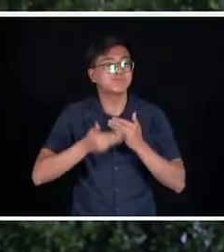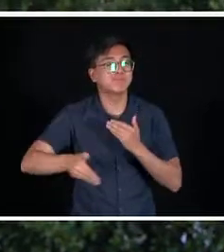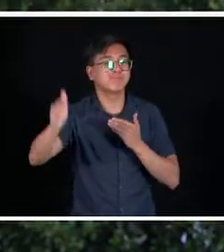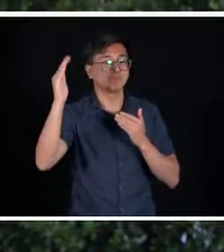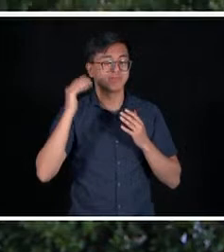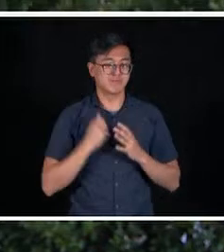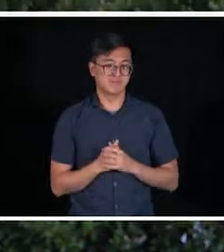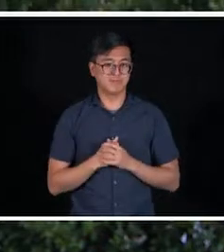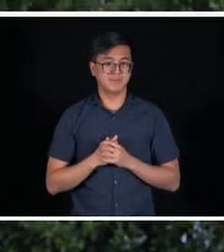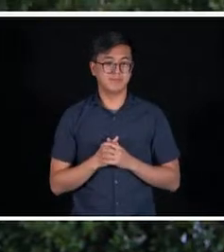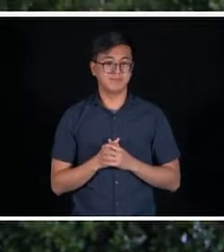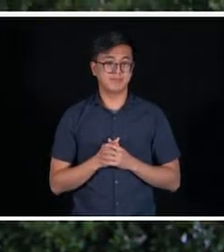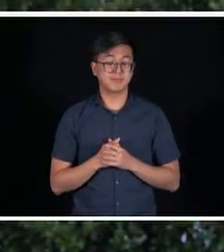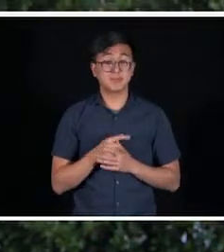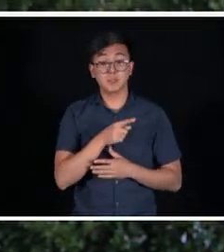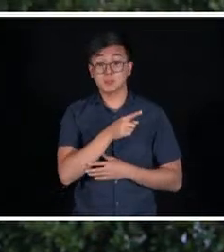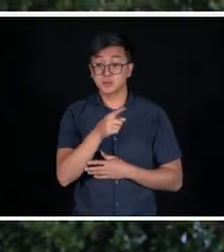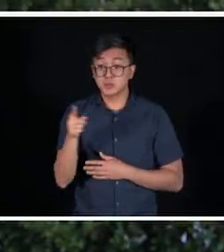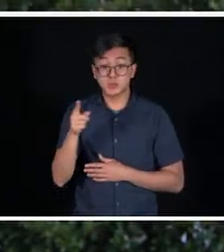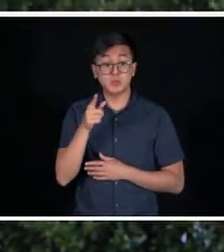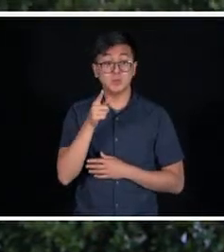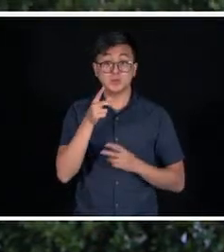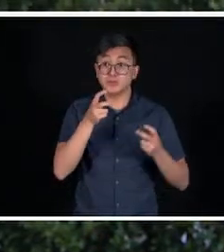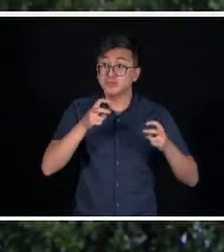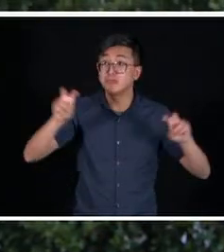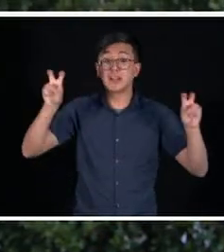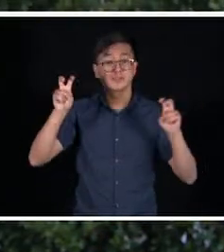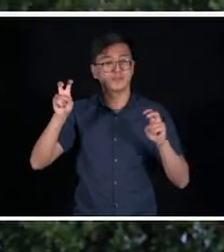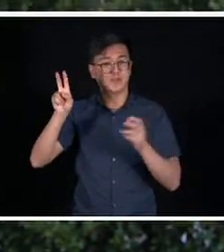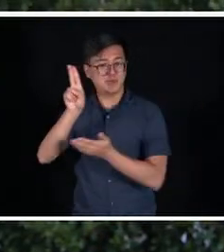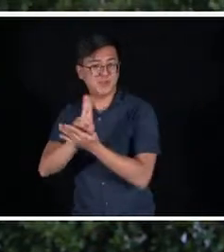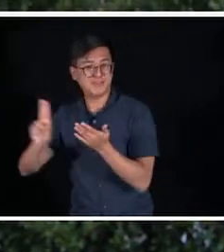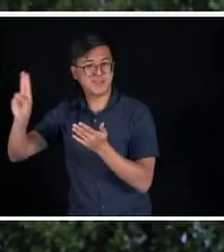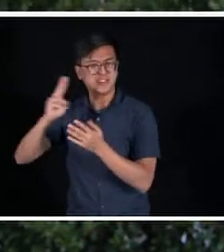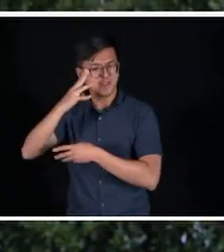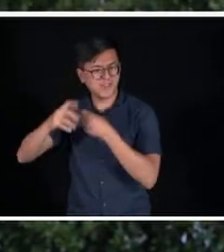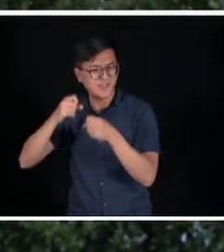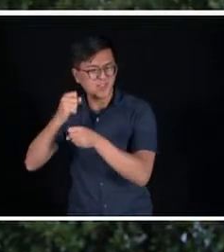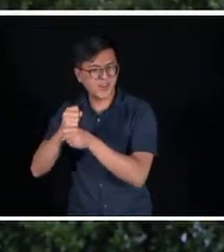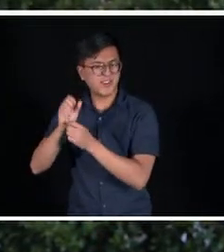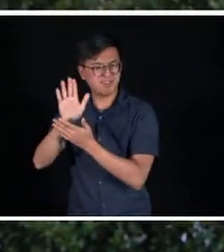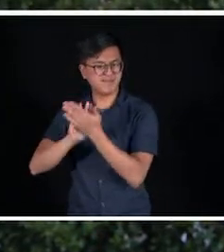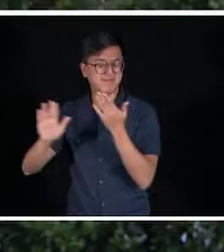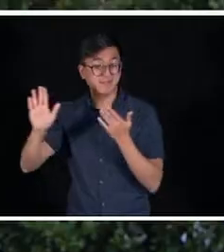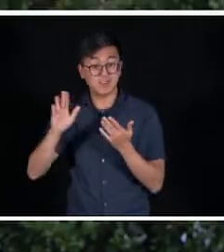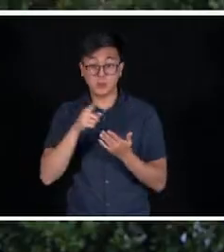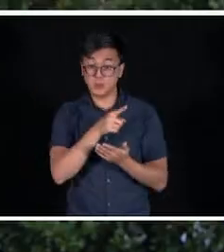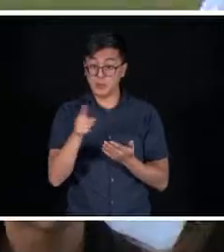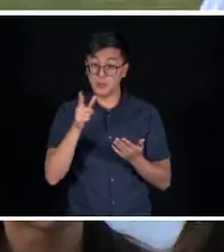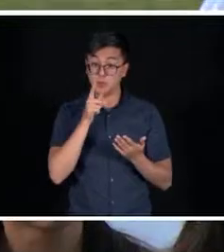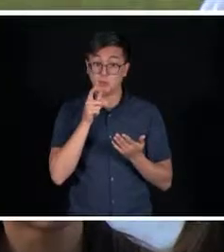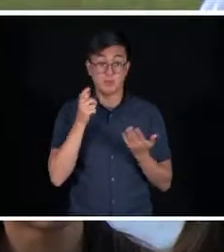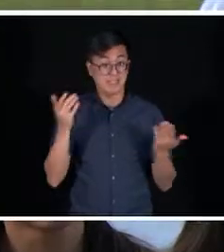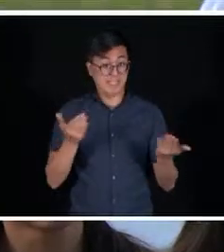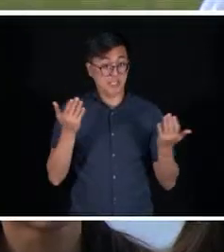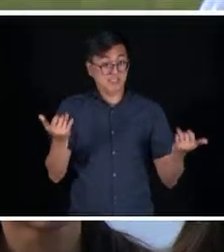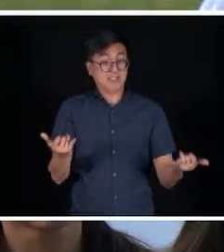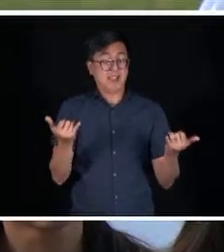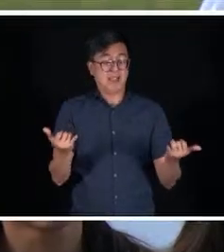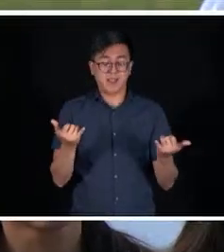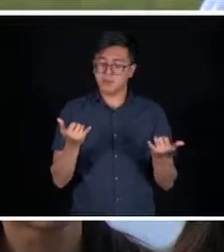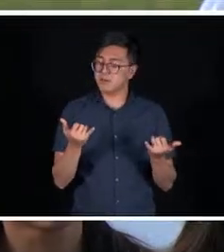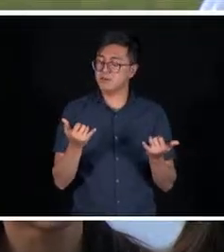adventure at a four-year institution. Each one of you sitting here today represents a